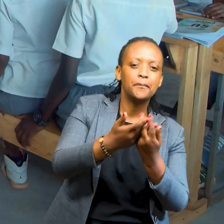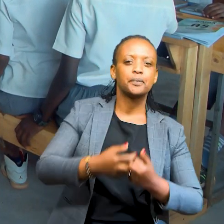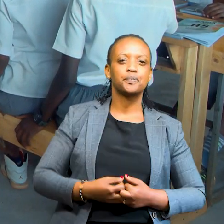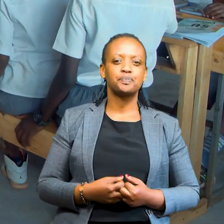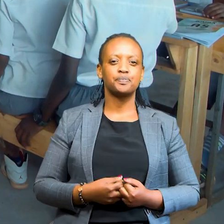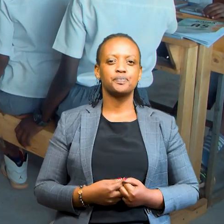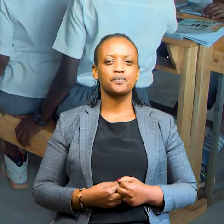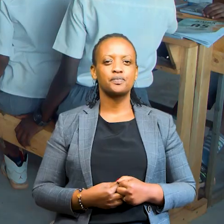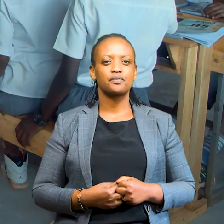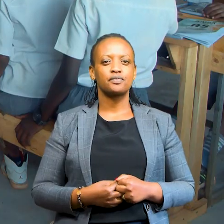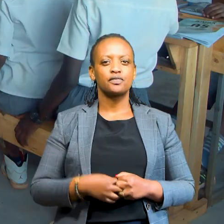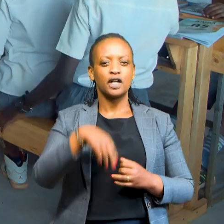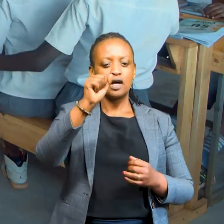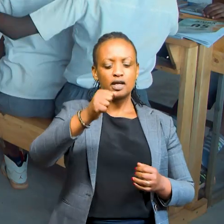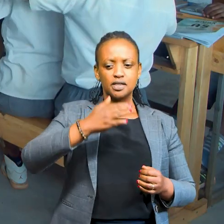Number pattern.